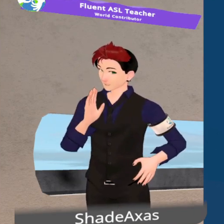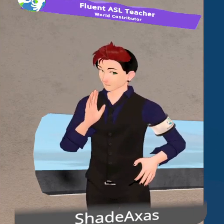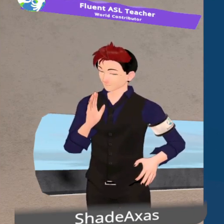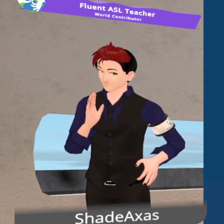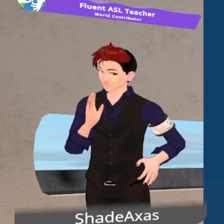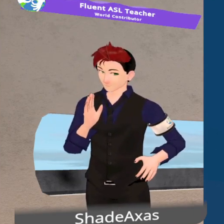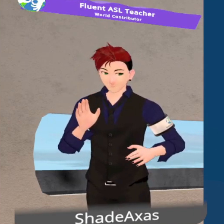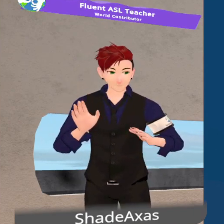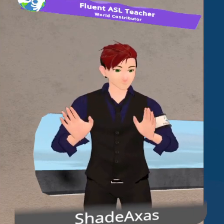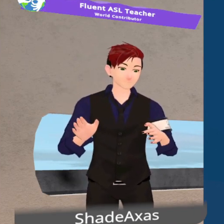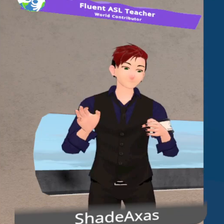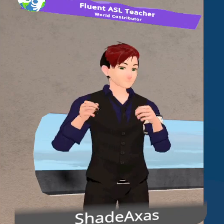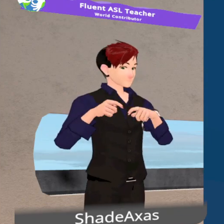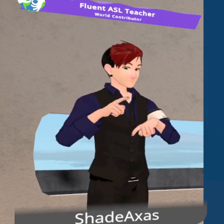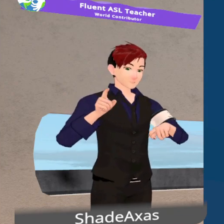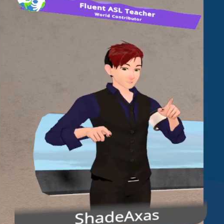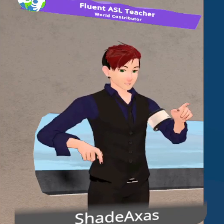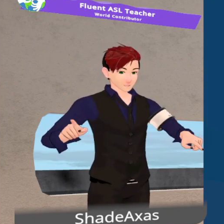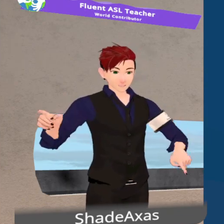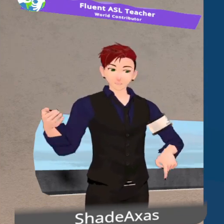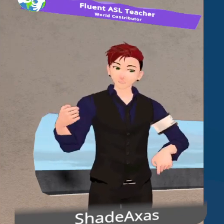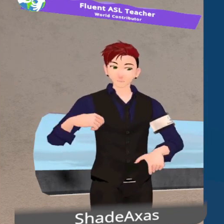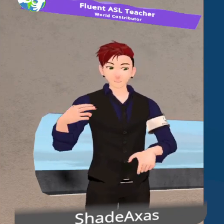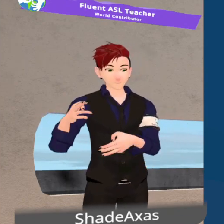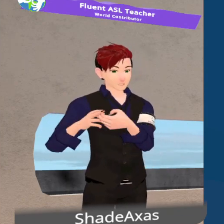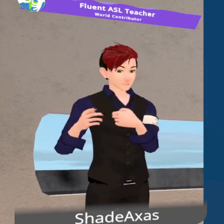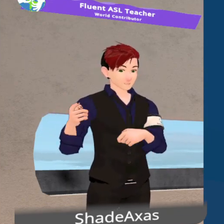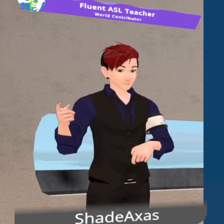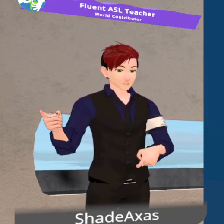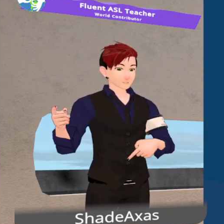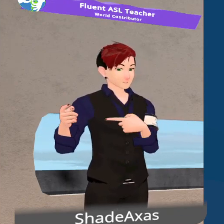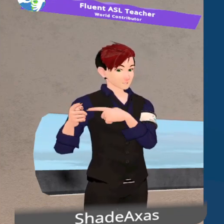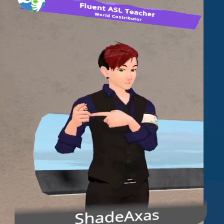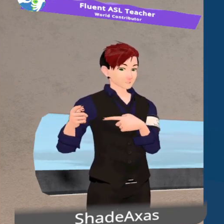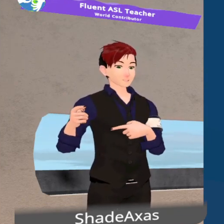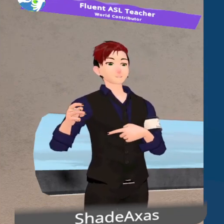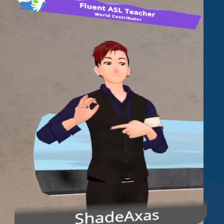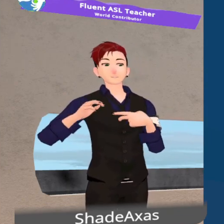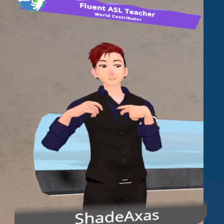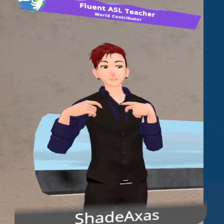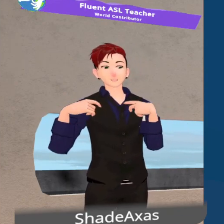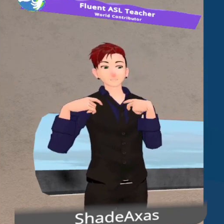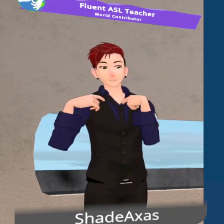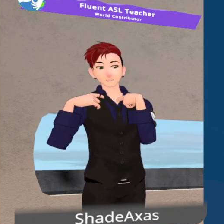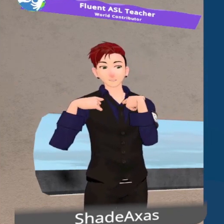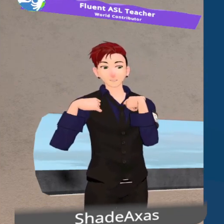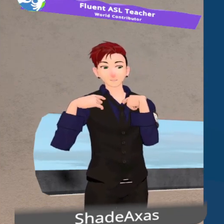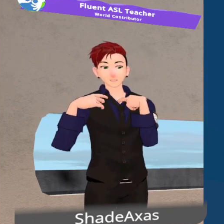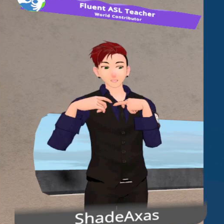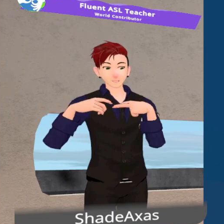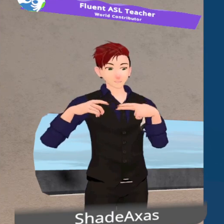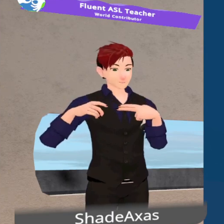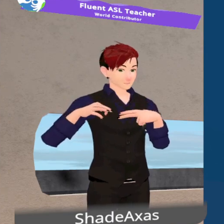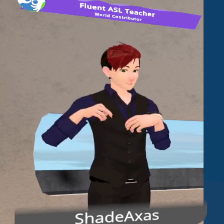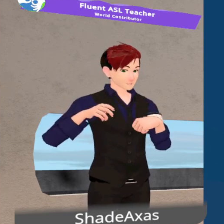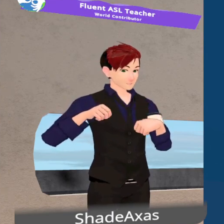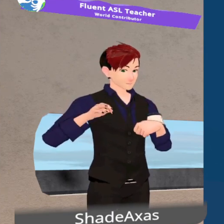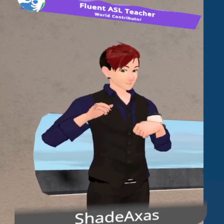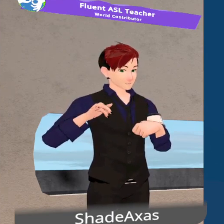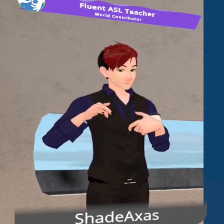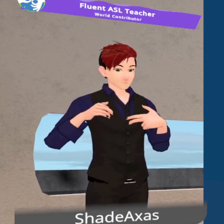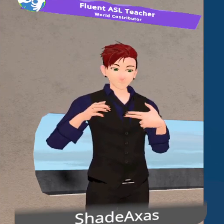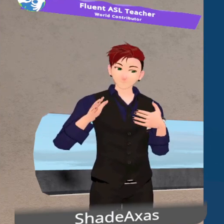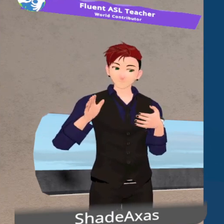from speaking. We have lots of people. I become really good friends with one person who has a